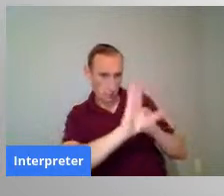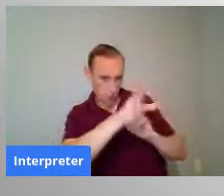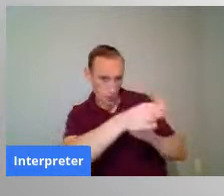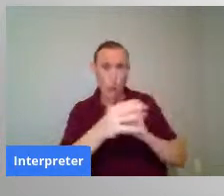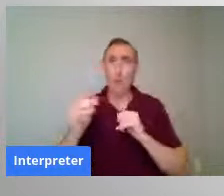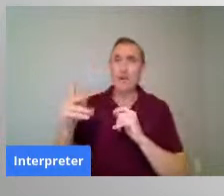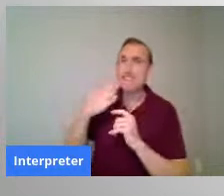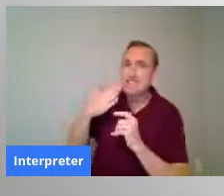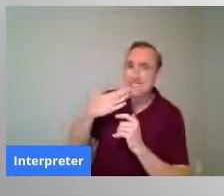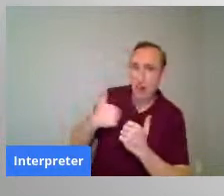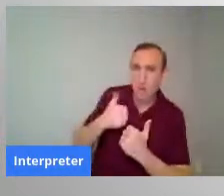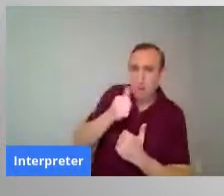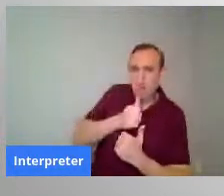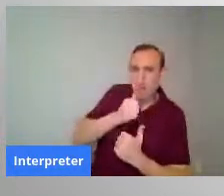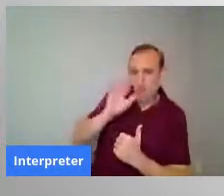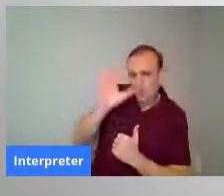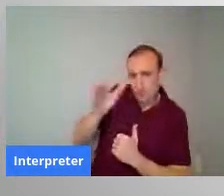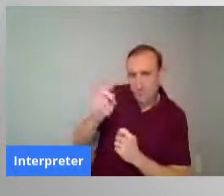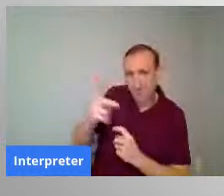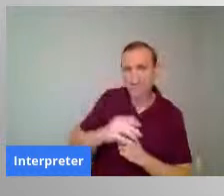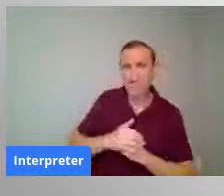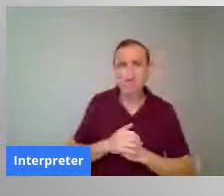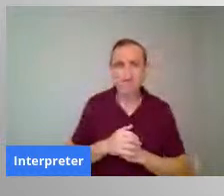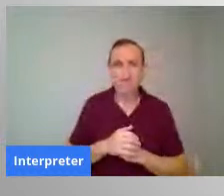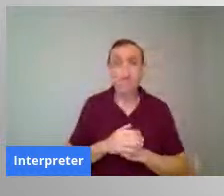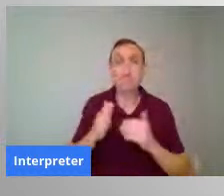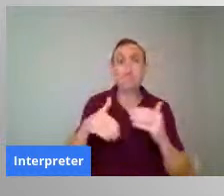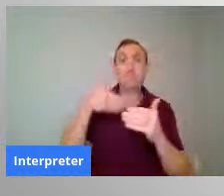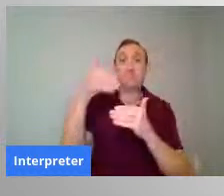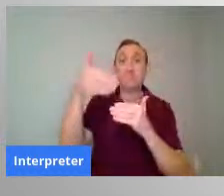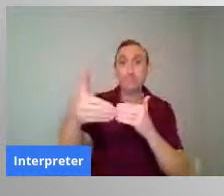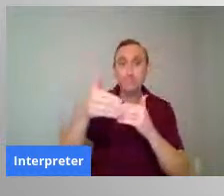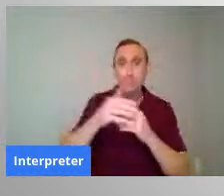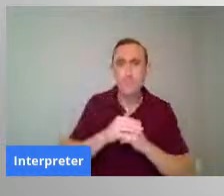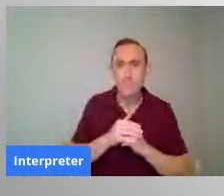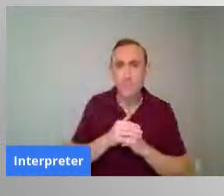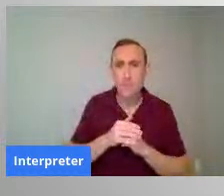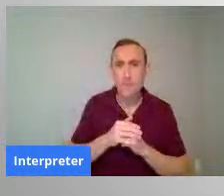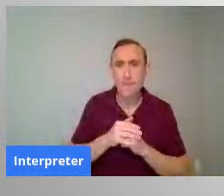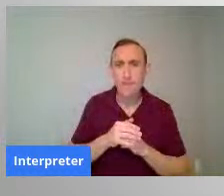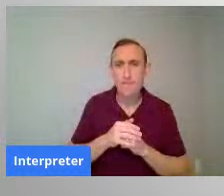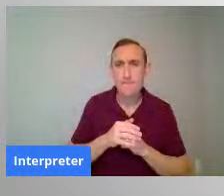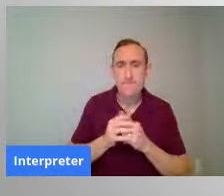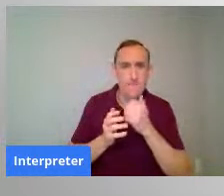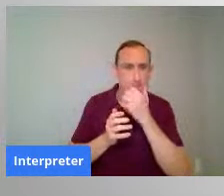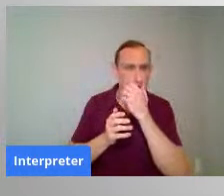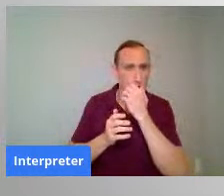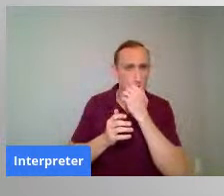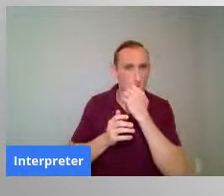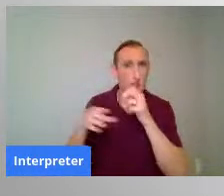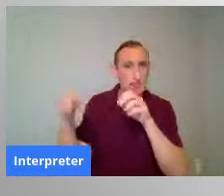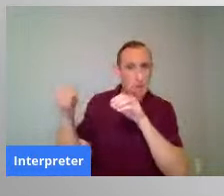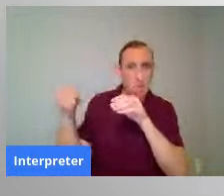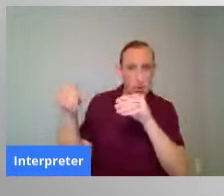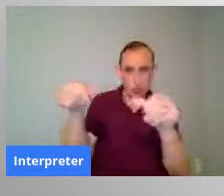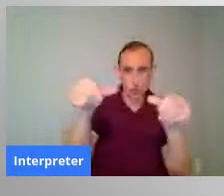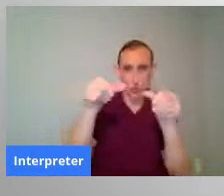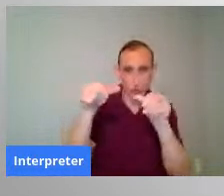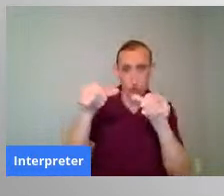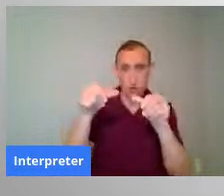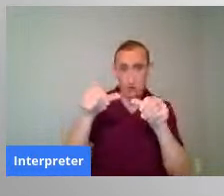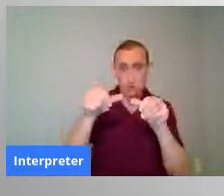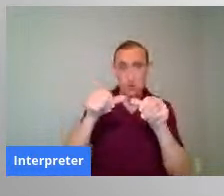wait. Okay. So next, just going to touch briefly on our expenditures. Those are controlled by our